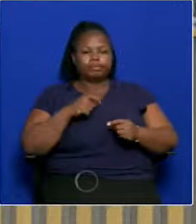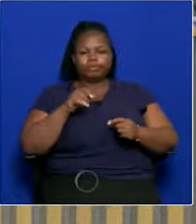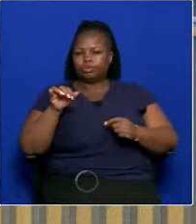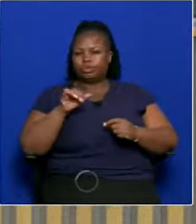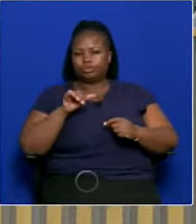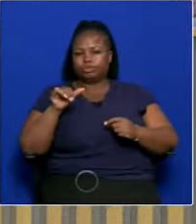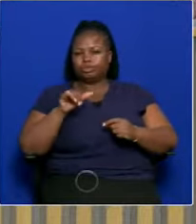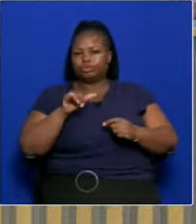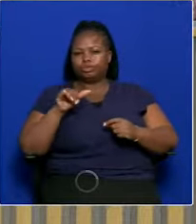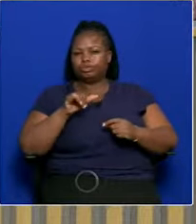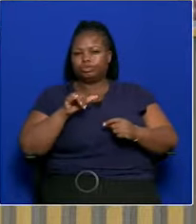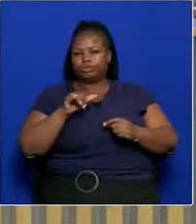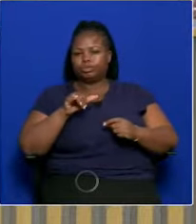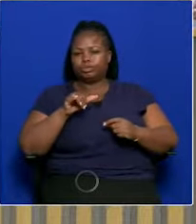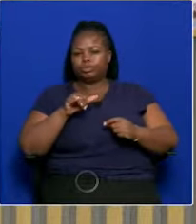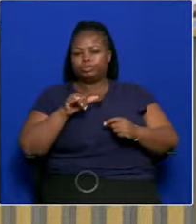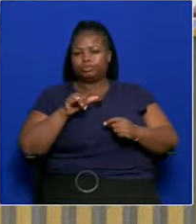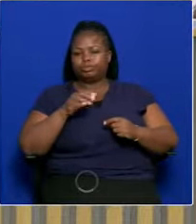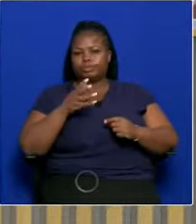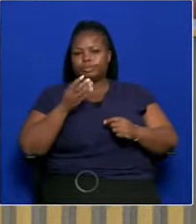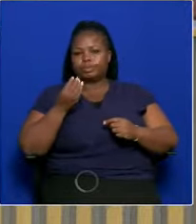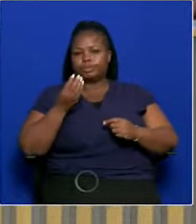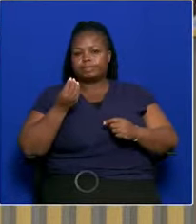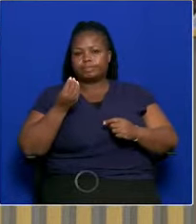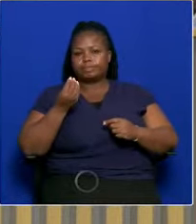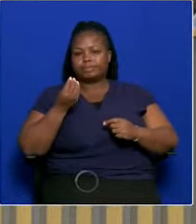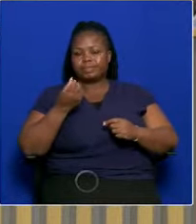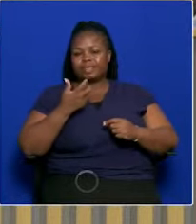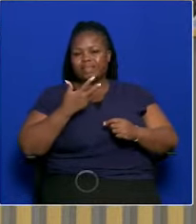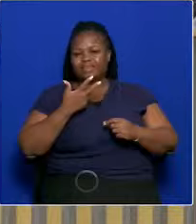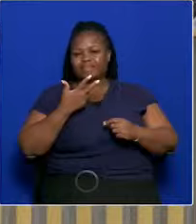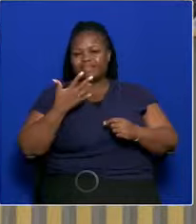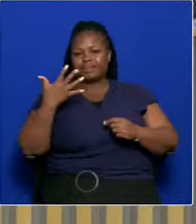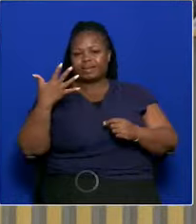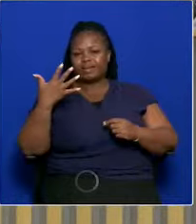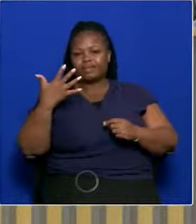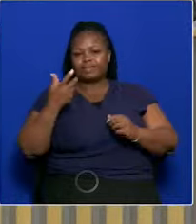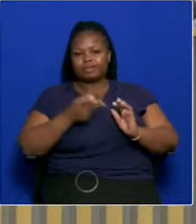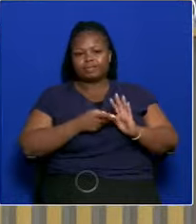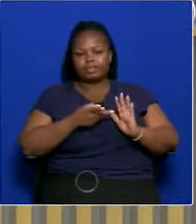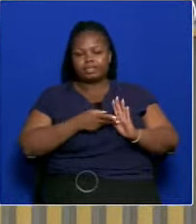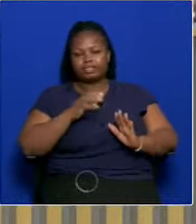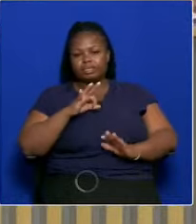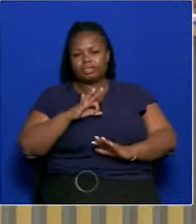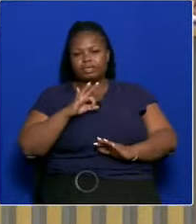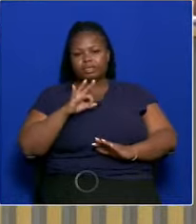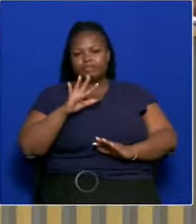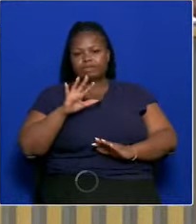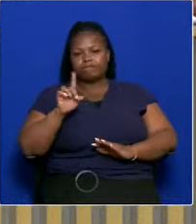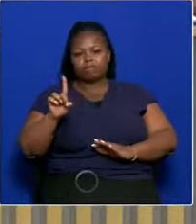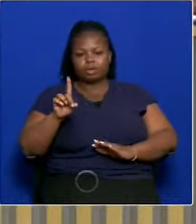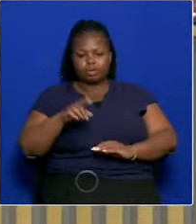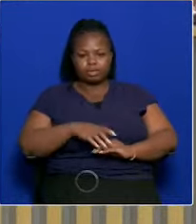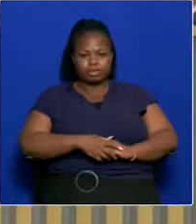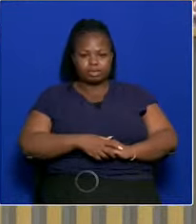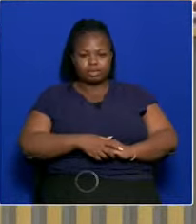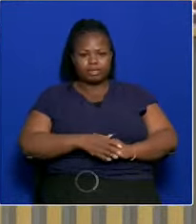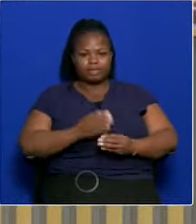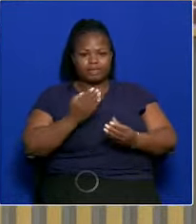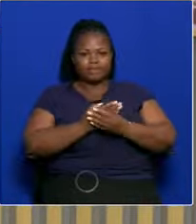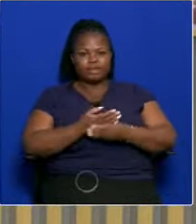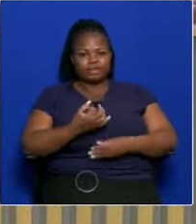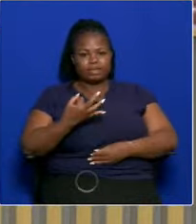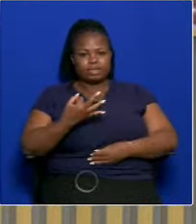File 3, item 85, page 351. The big bundle, General, Is